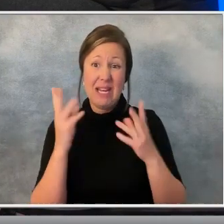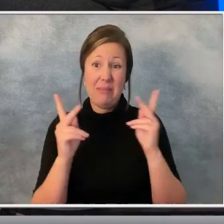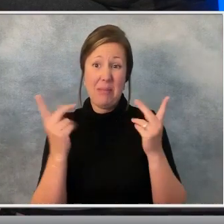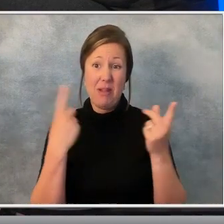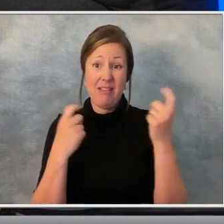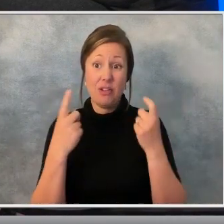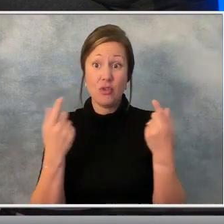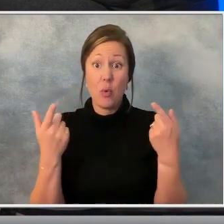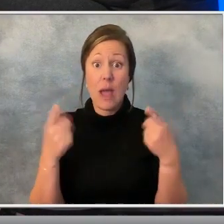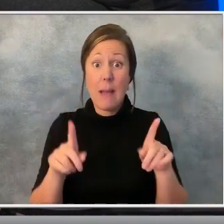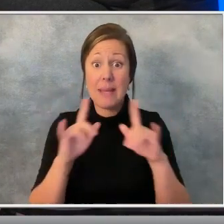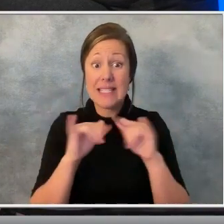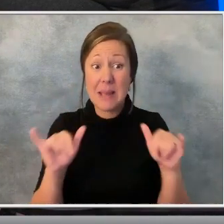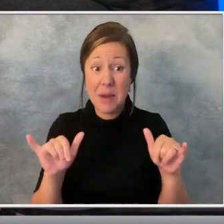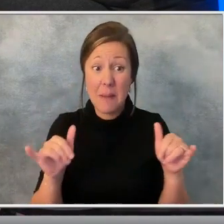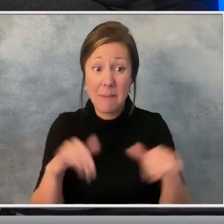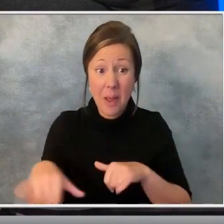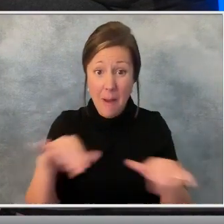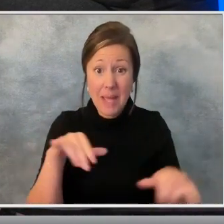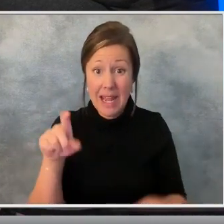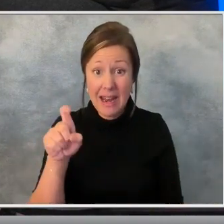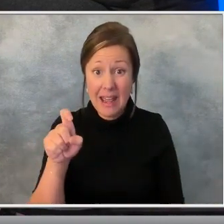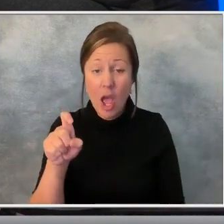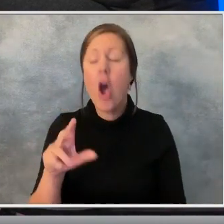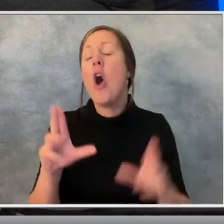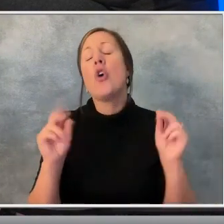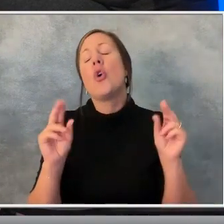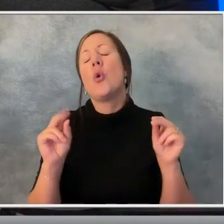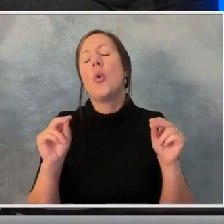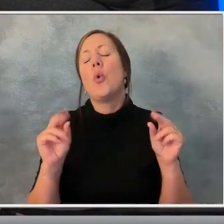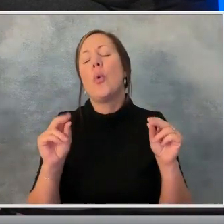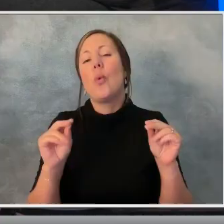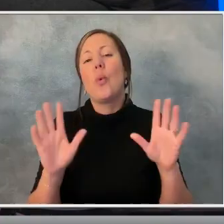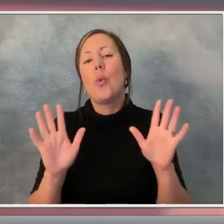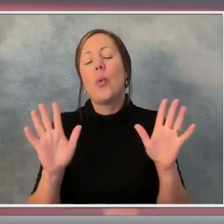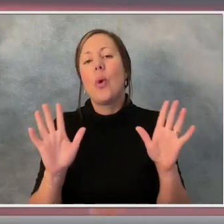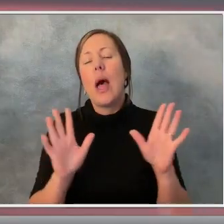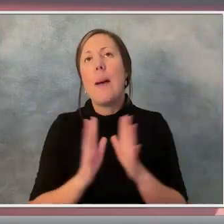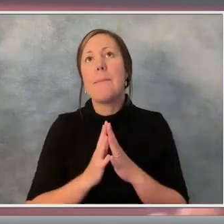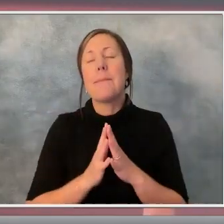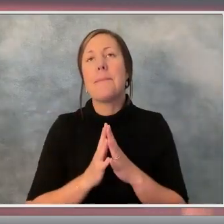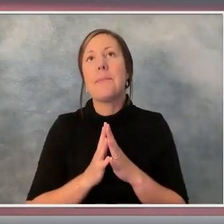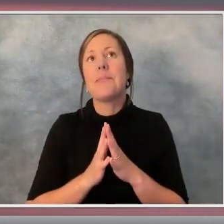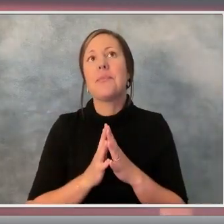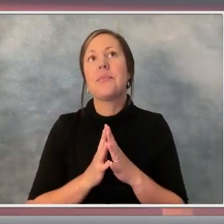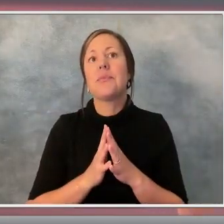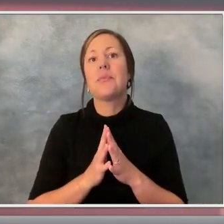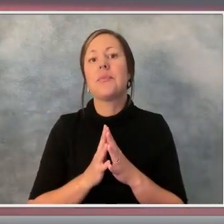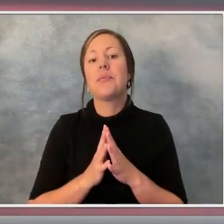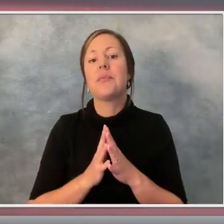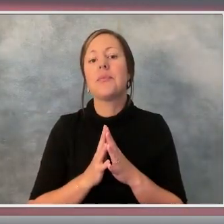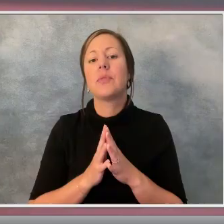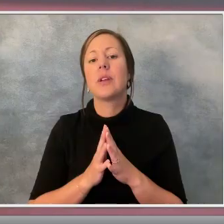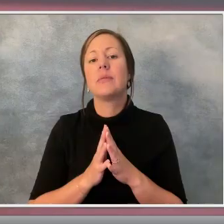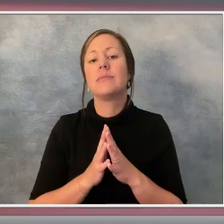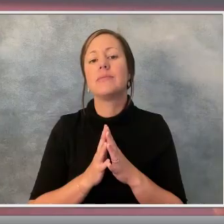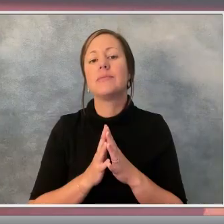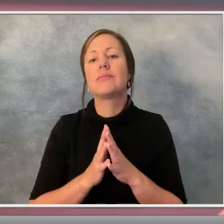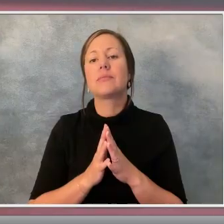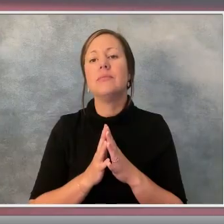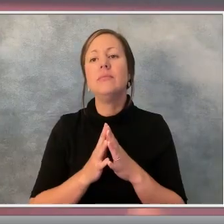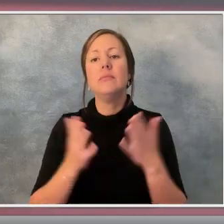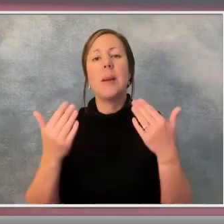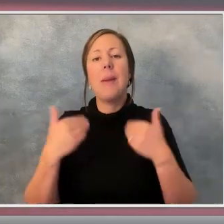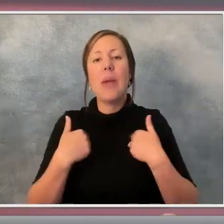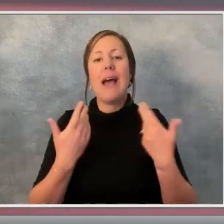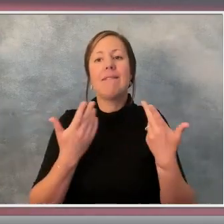time? Well, Or was no, this a I mean, we have rarity? you know, relative contraindications, and they're guidelines. They're